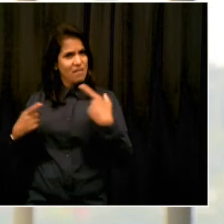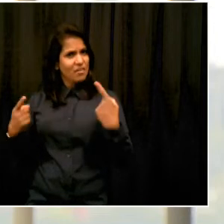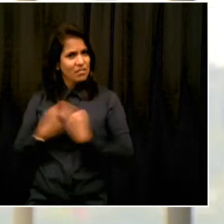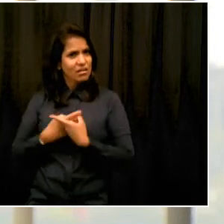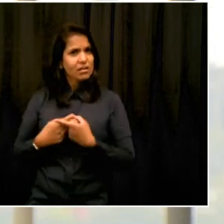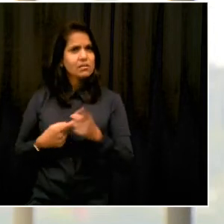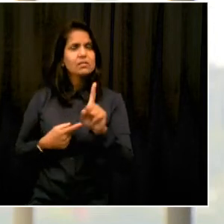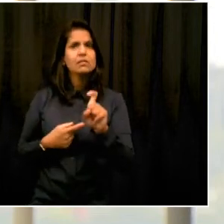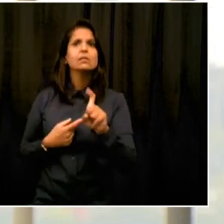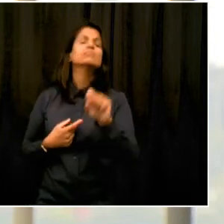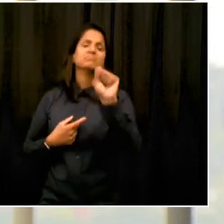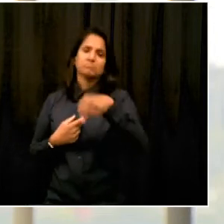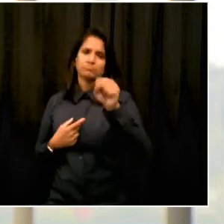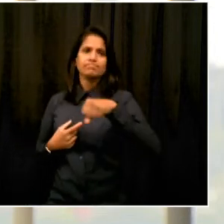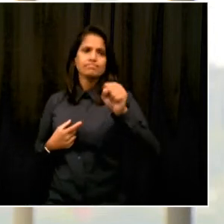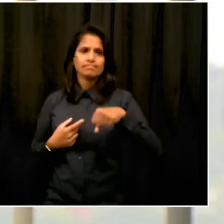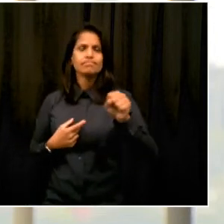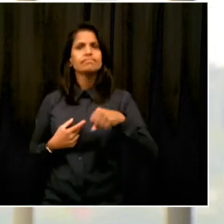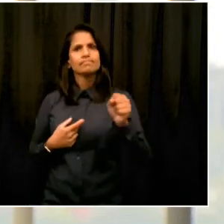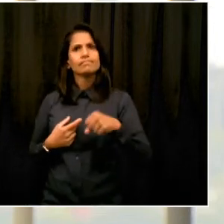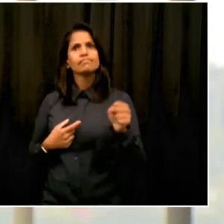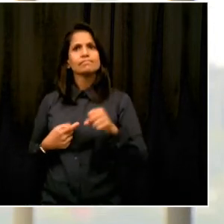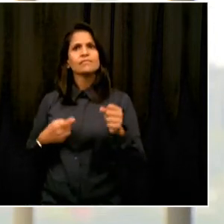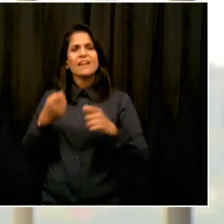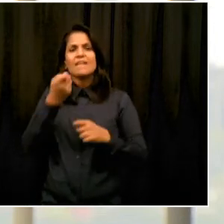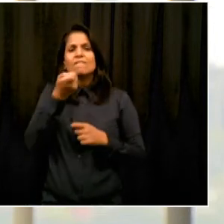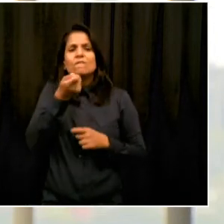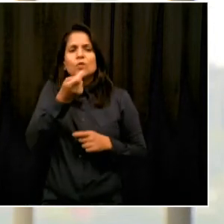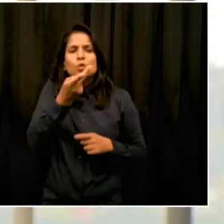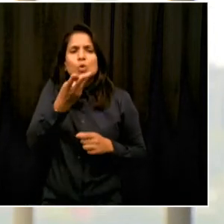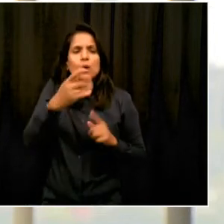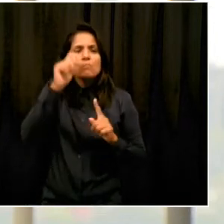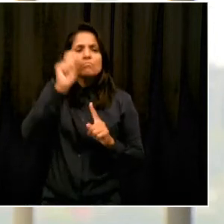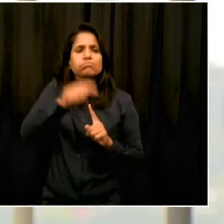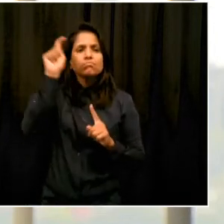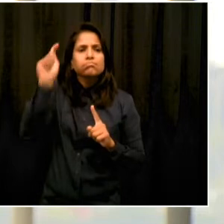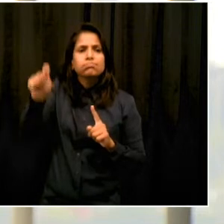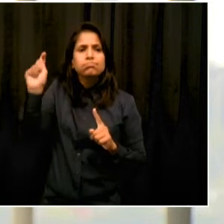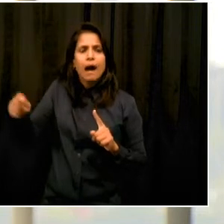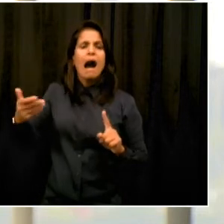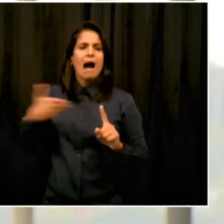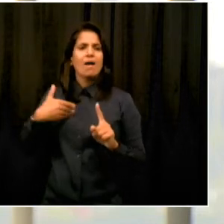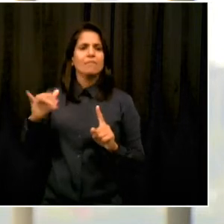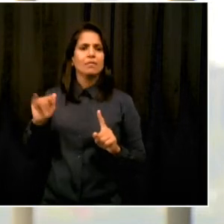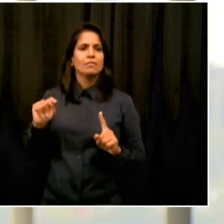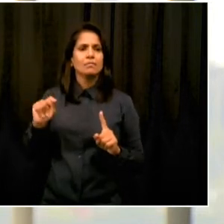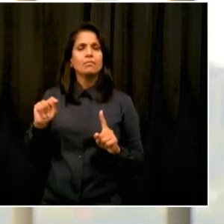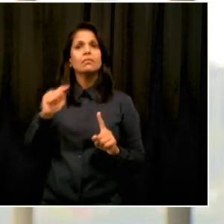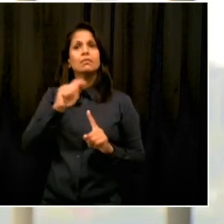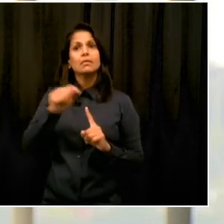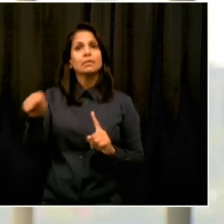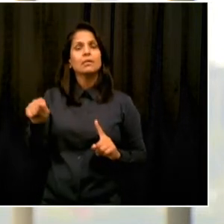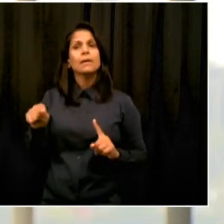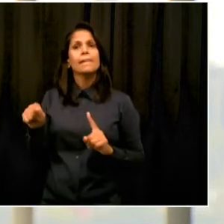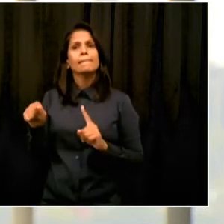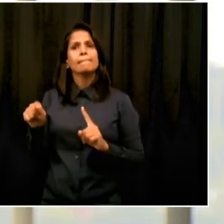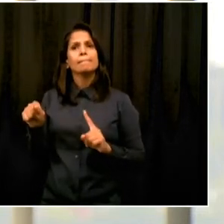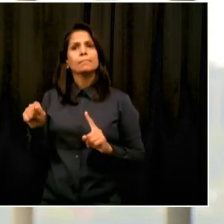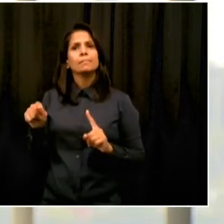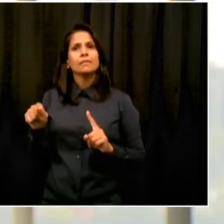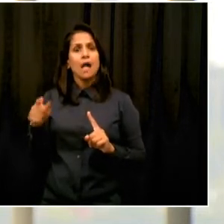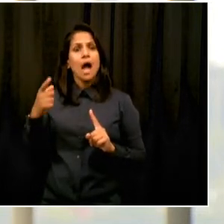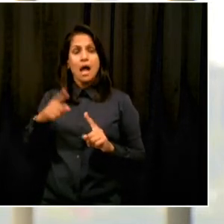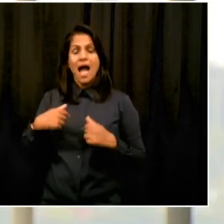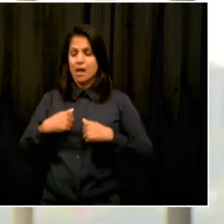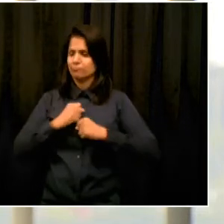someone who was infected some period of time ago, it could be several months ago, who